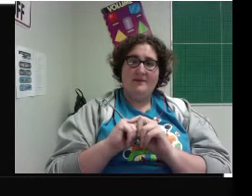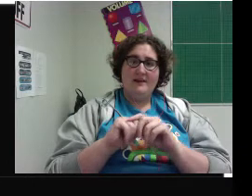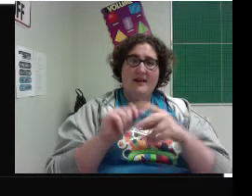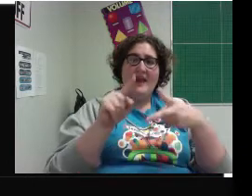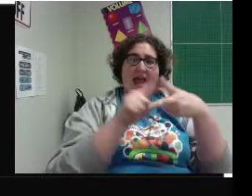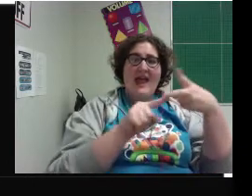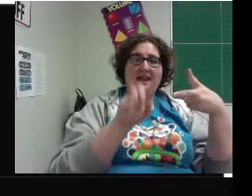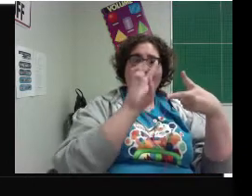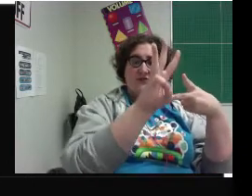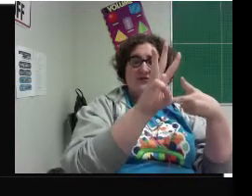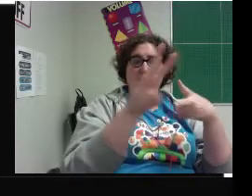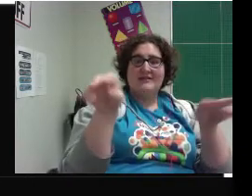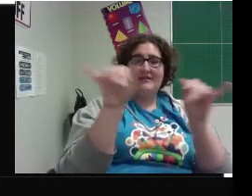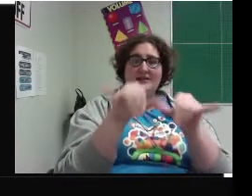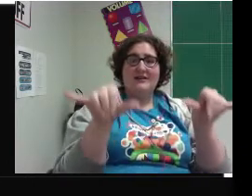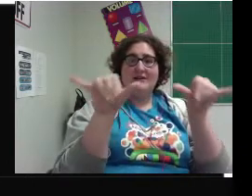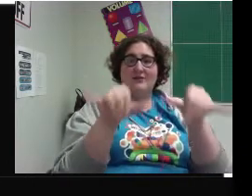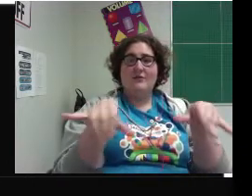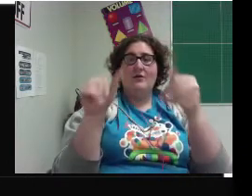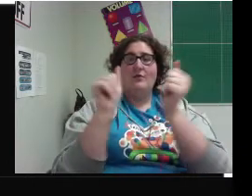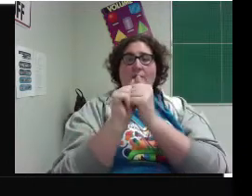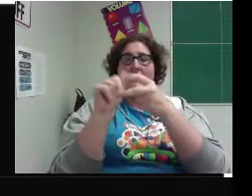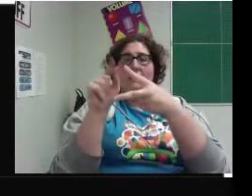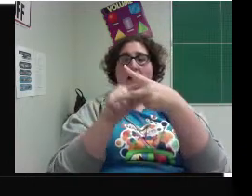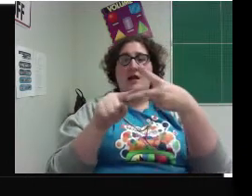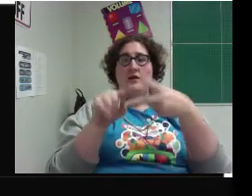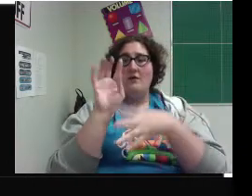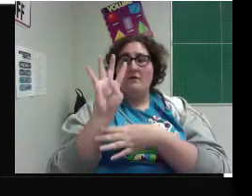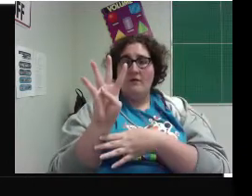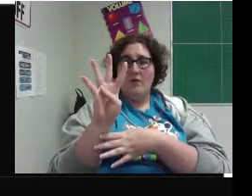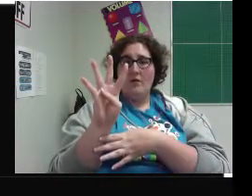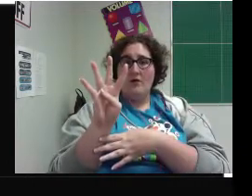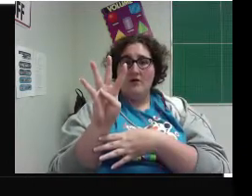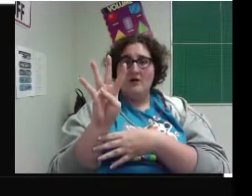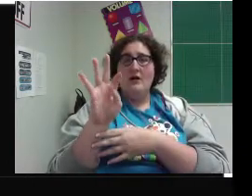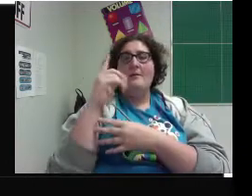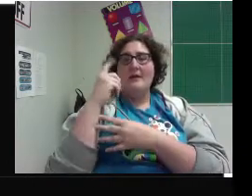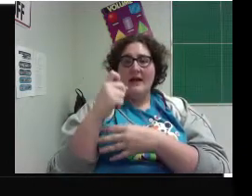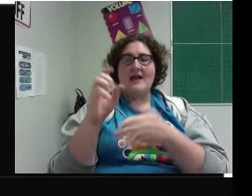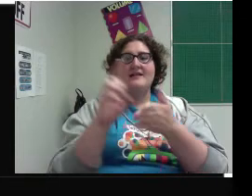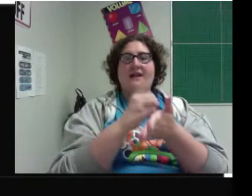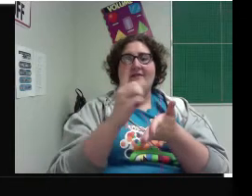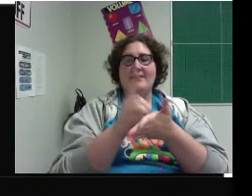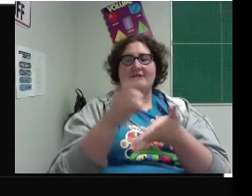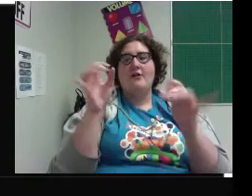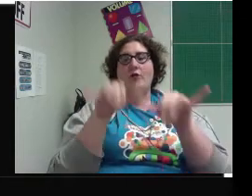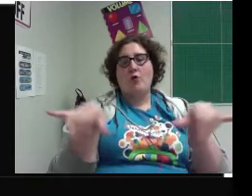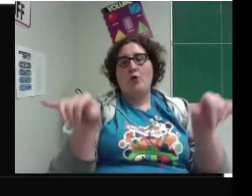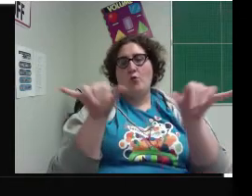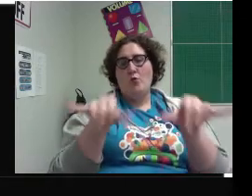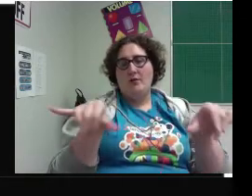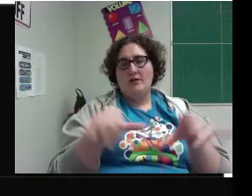angle 6 is congruent to angle 4 by the definition of congruence.